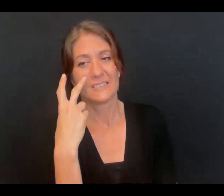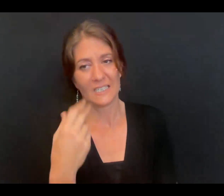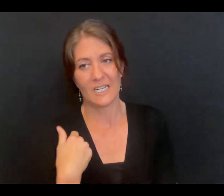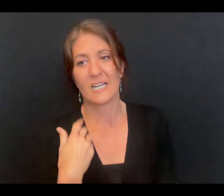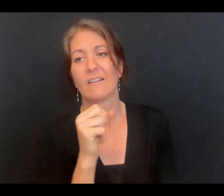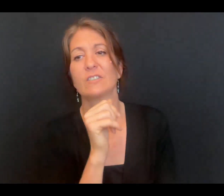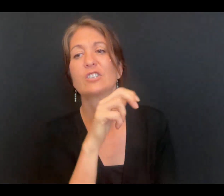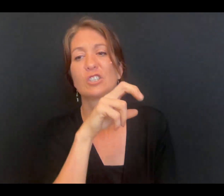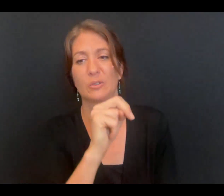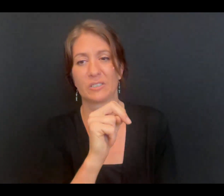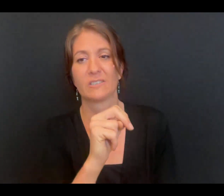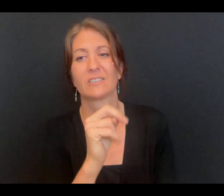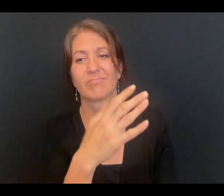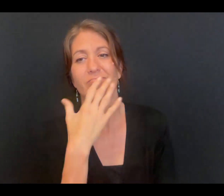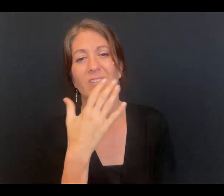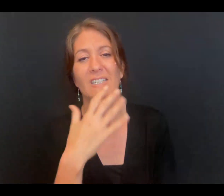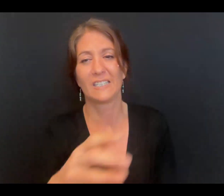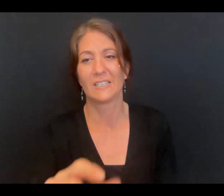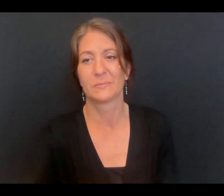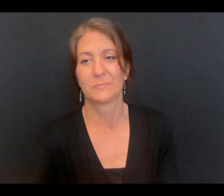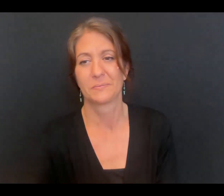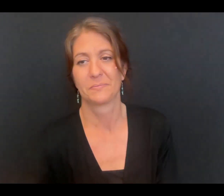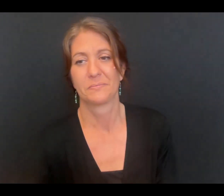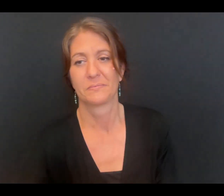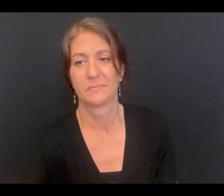Yeah. Okay. Thank you. Perfect.